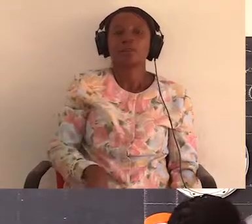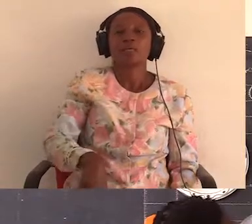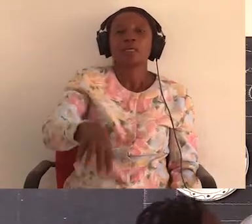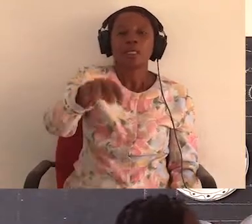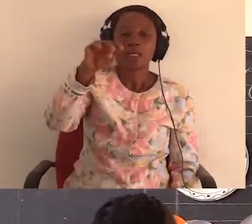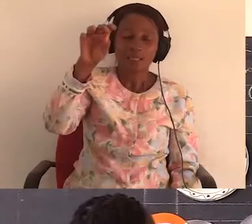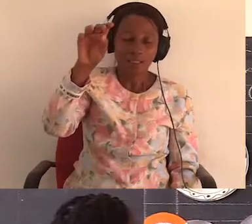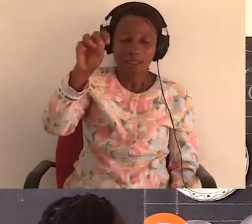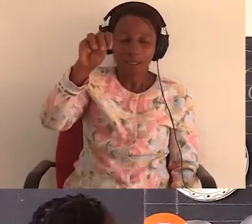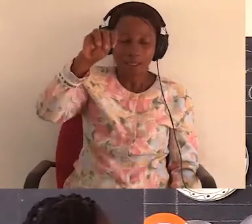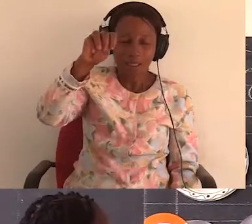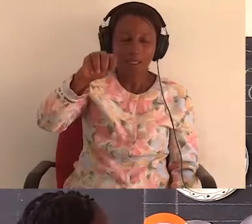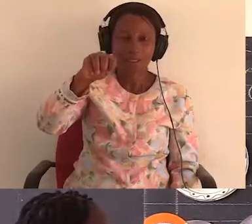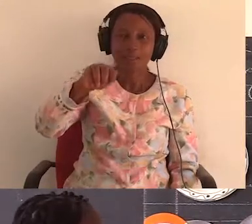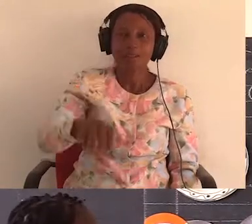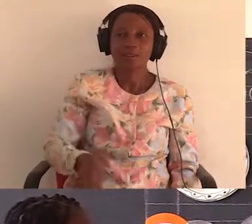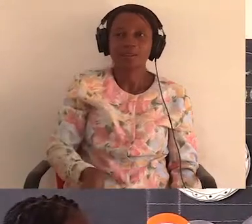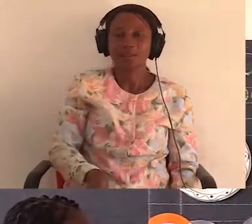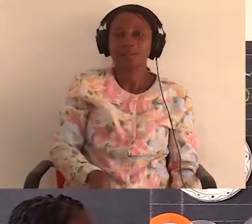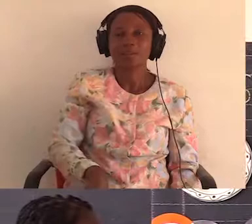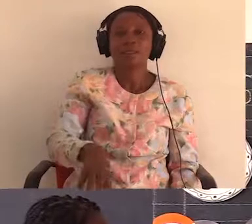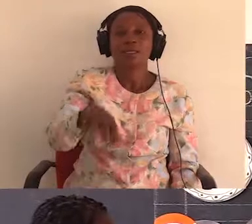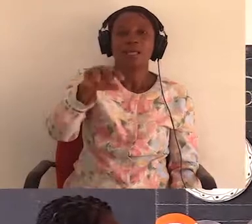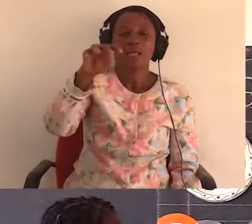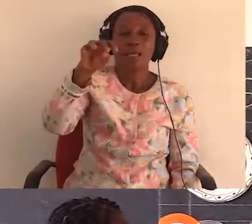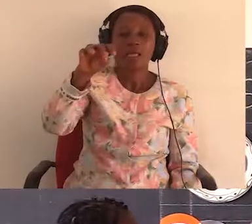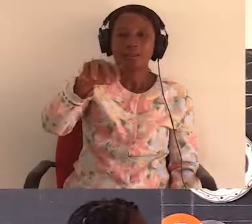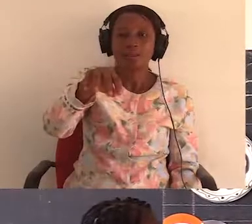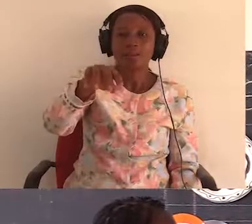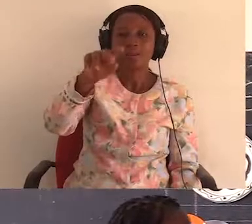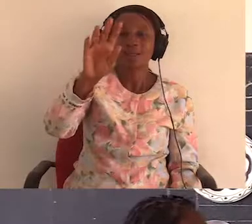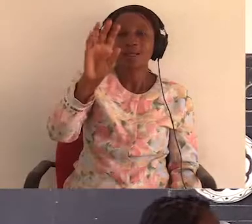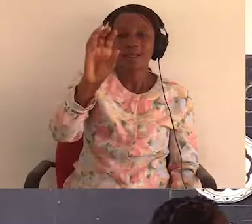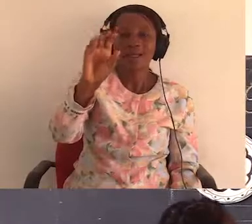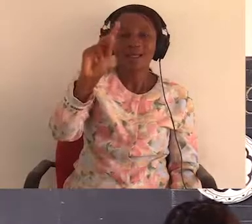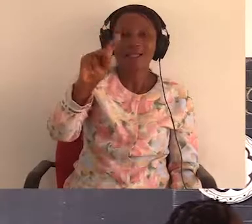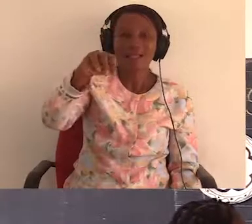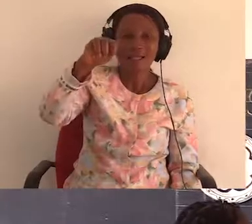K, K, E, H,